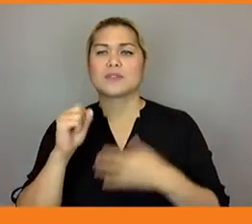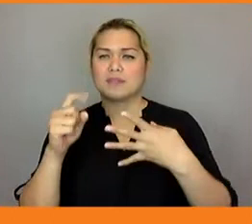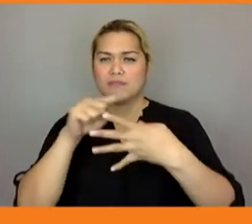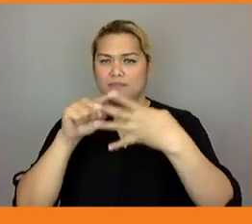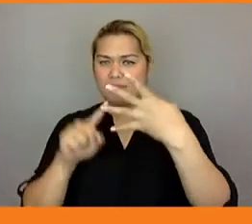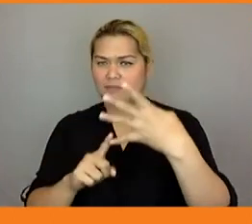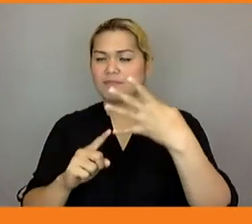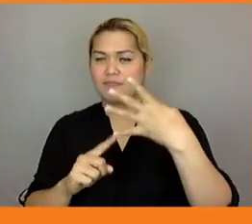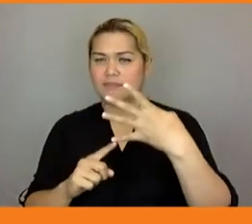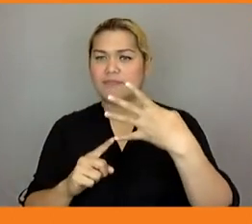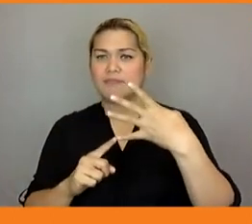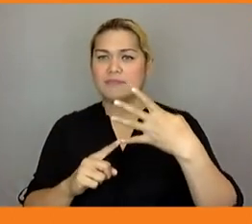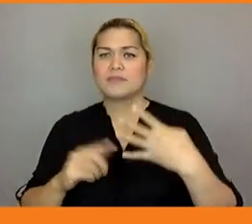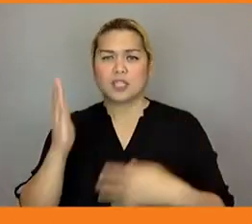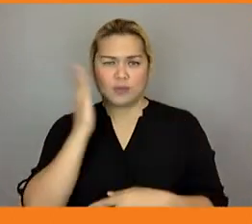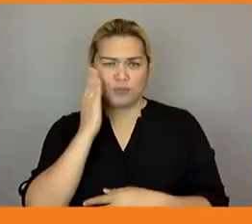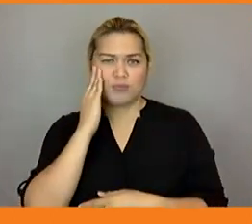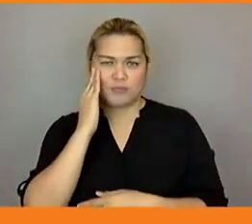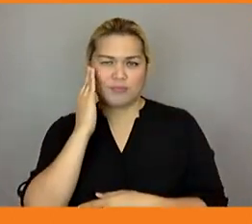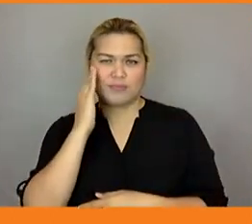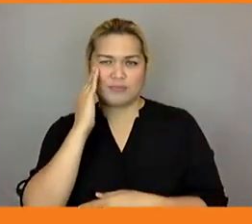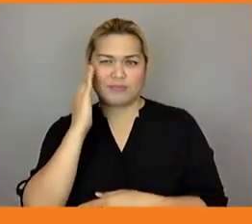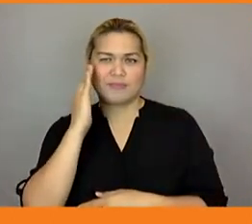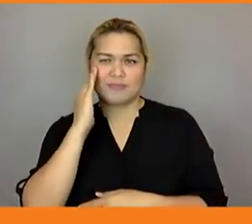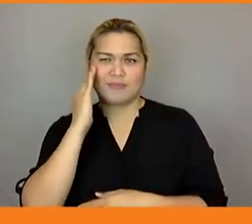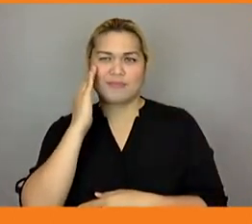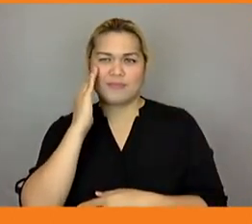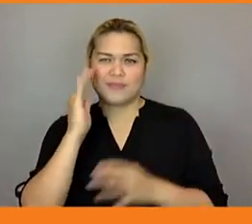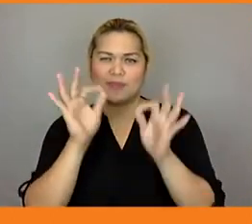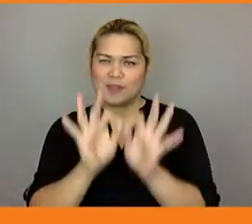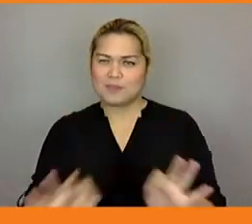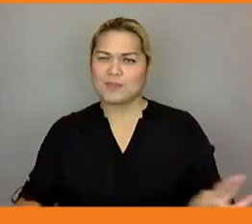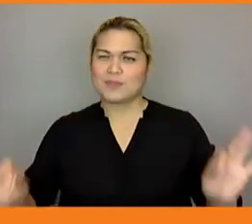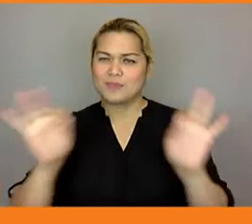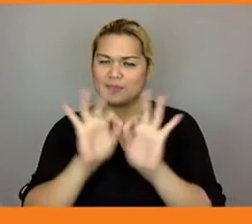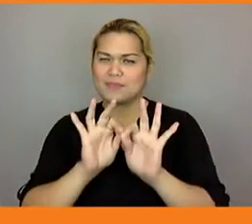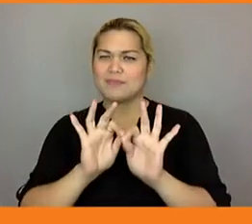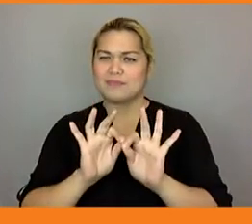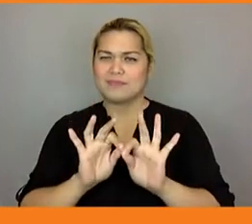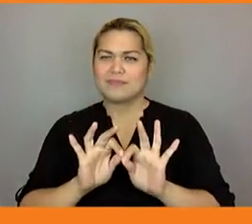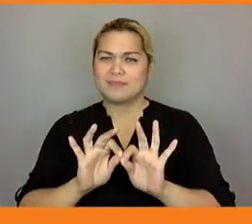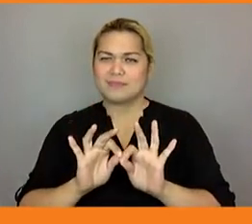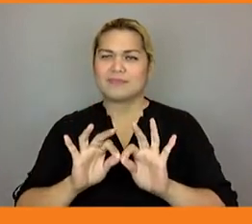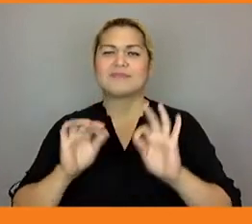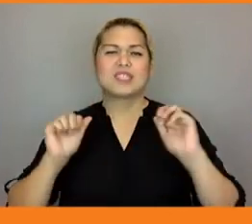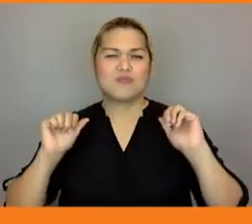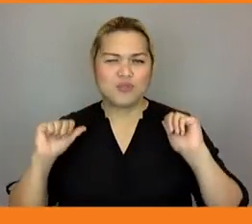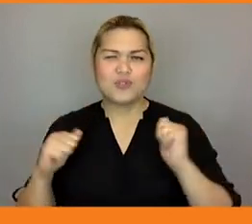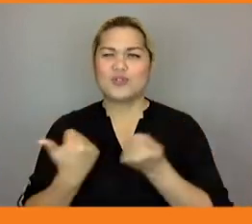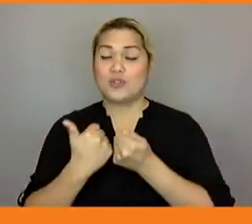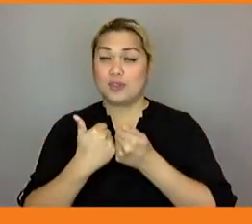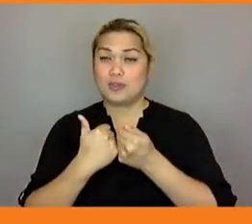are so relevant under this very, very, very, you know, challenging circumstances. The first point